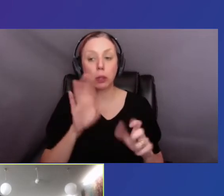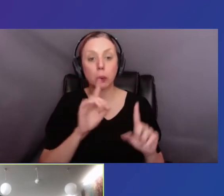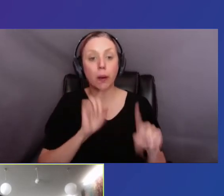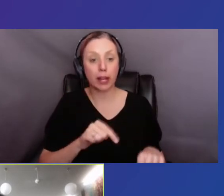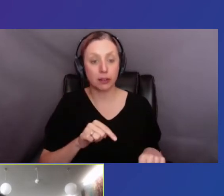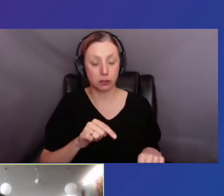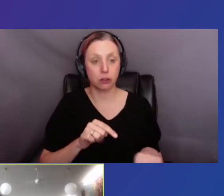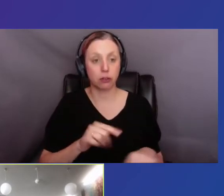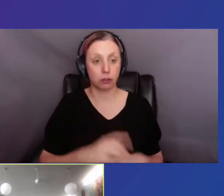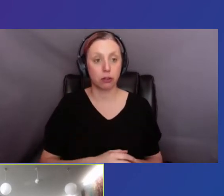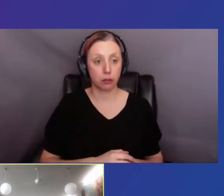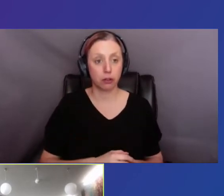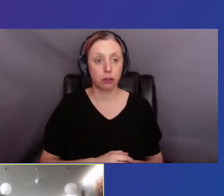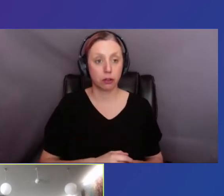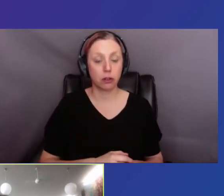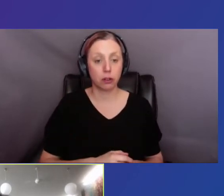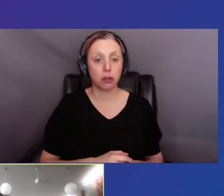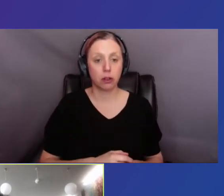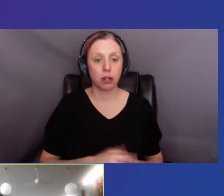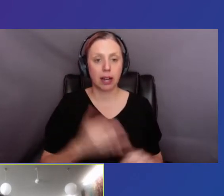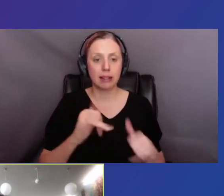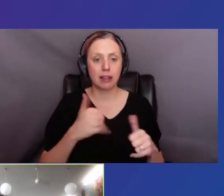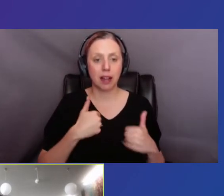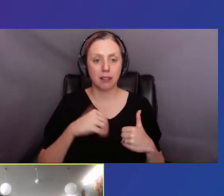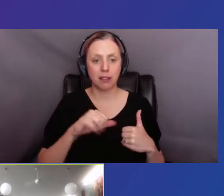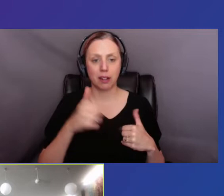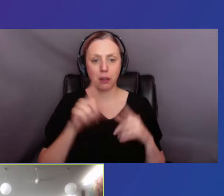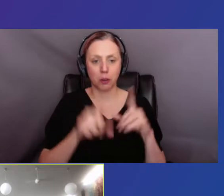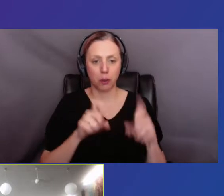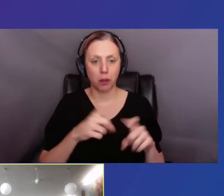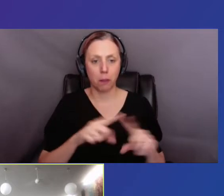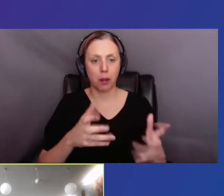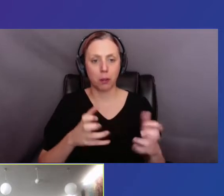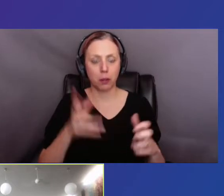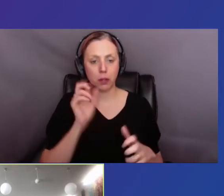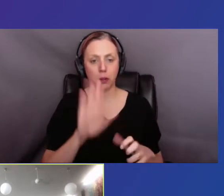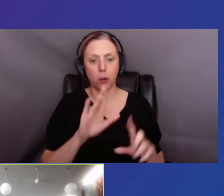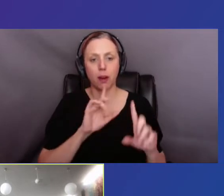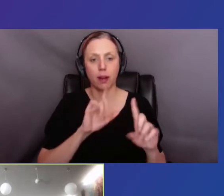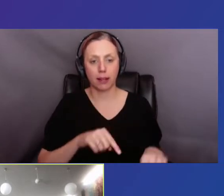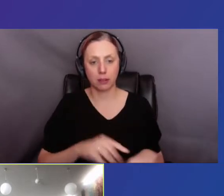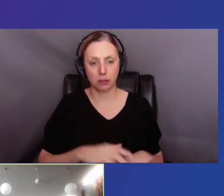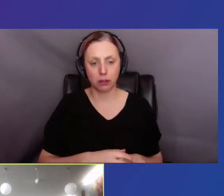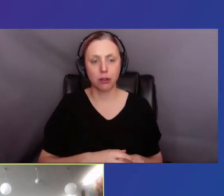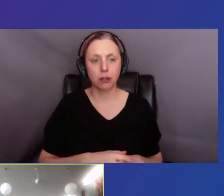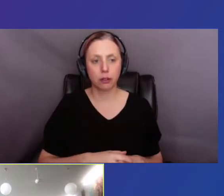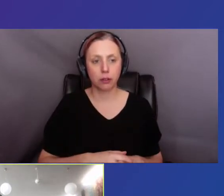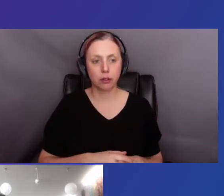that. And I've still got another question, but I would love to hear your answer to that first. Sure.